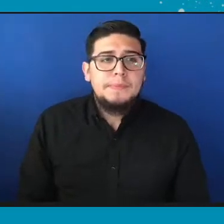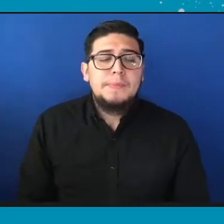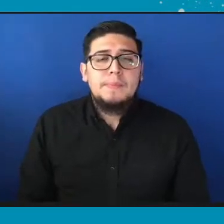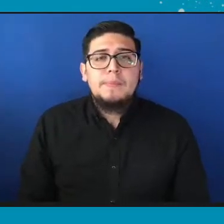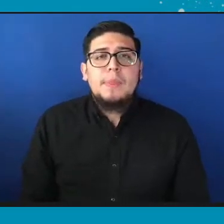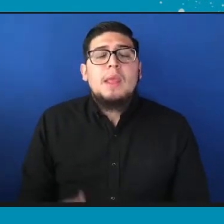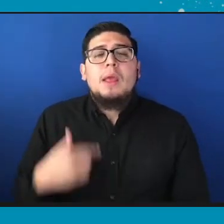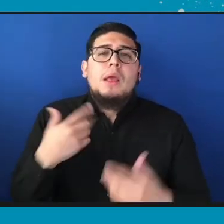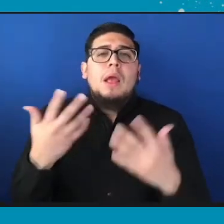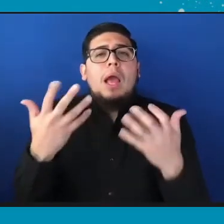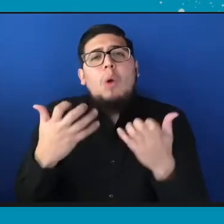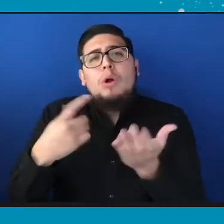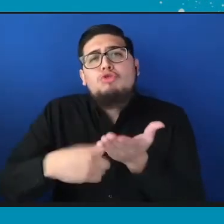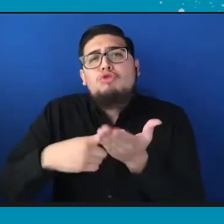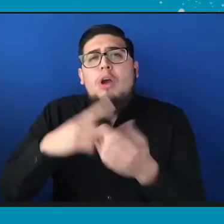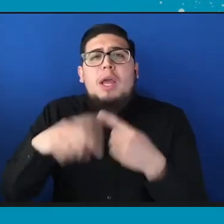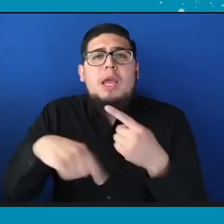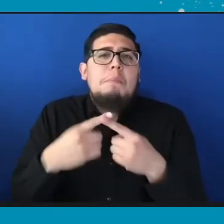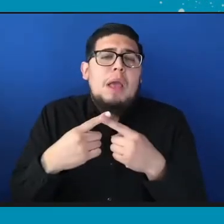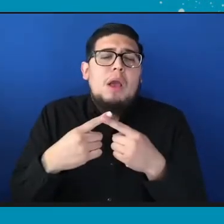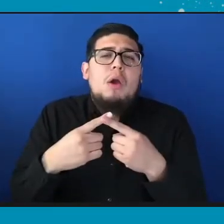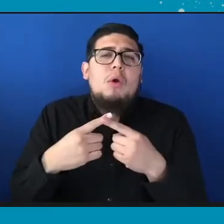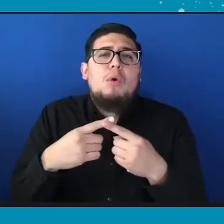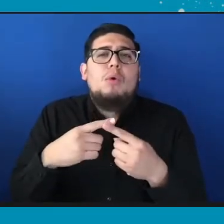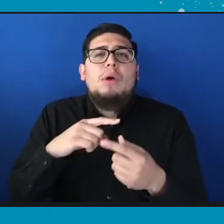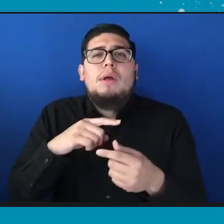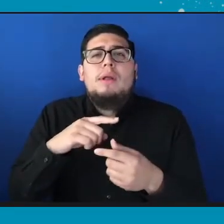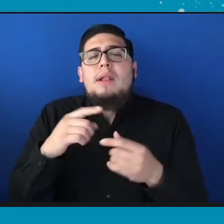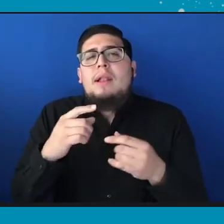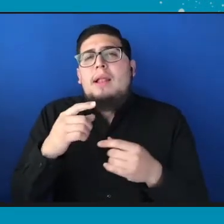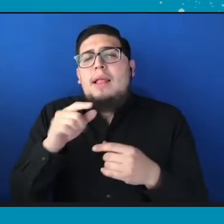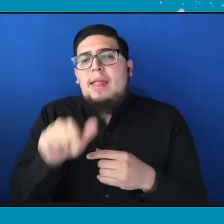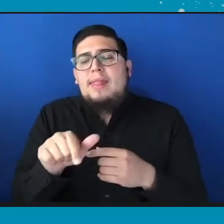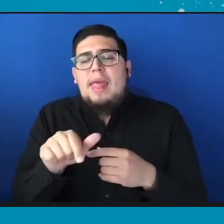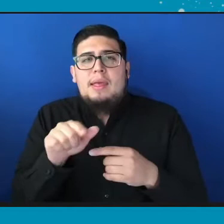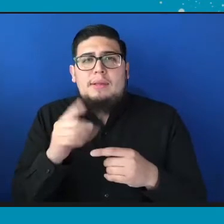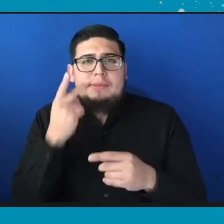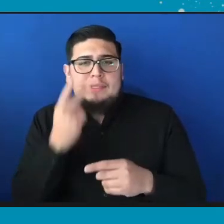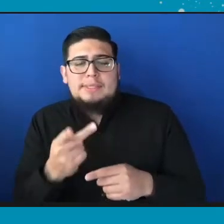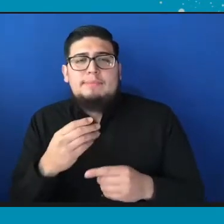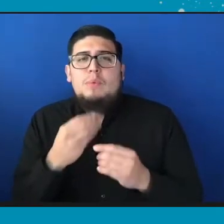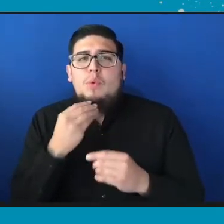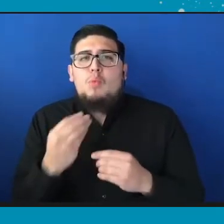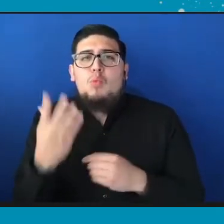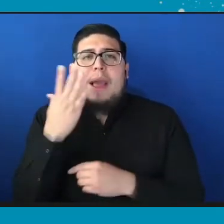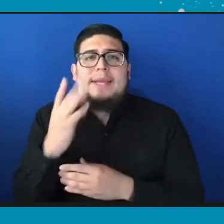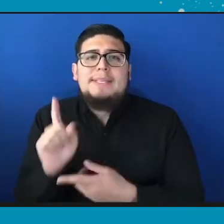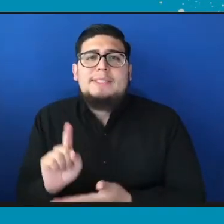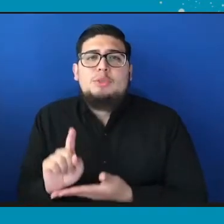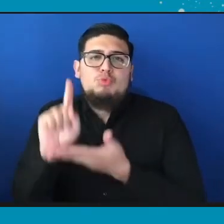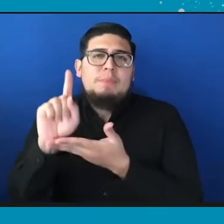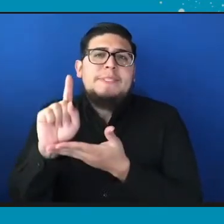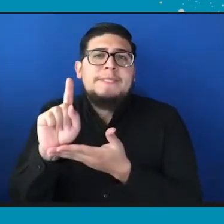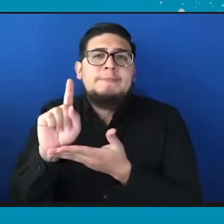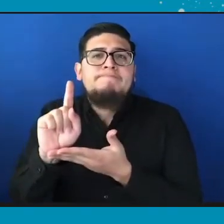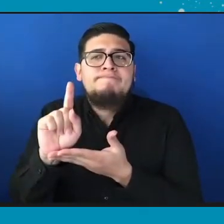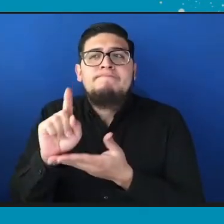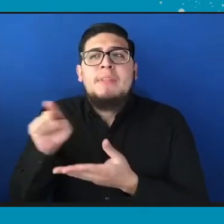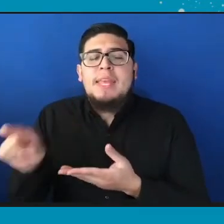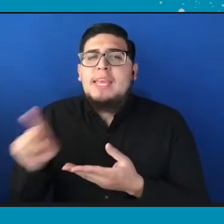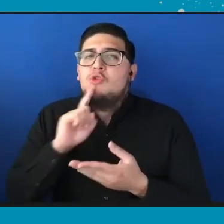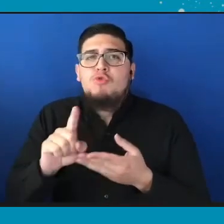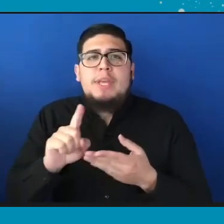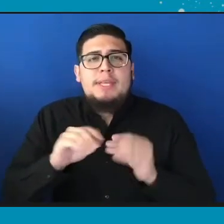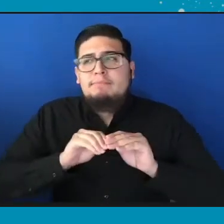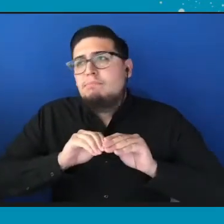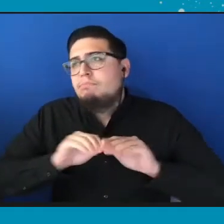I want to talk about the through line of white supremacy. It echoes, it's in what we're dealing with today.